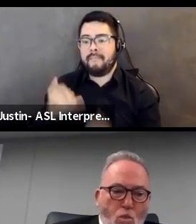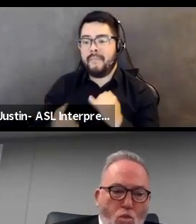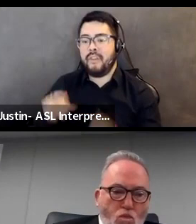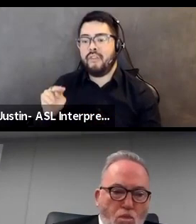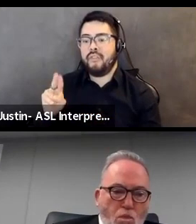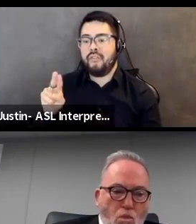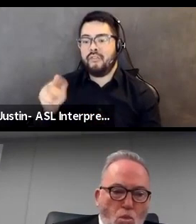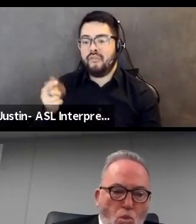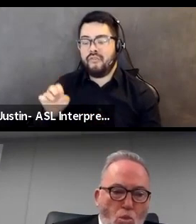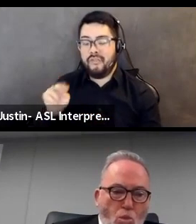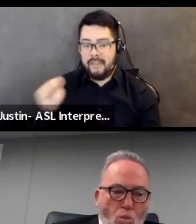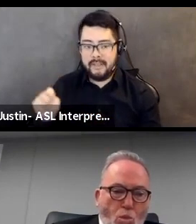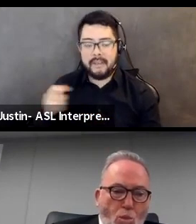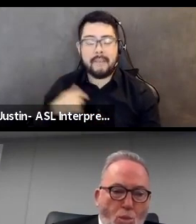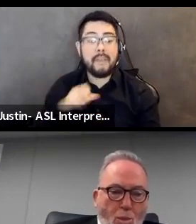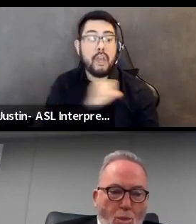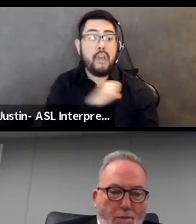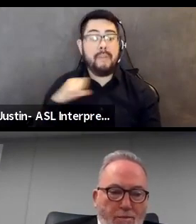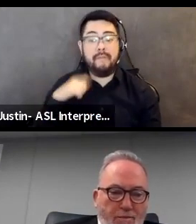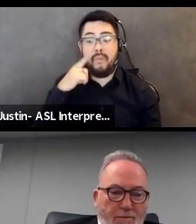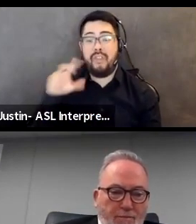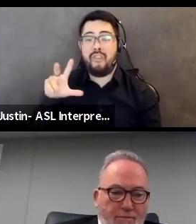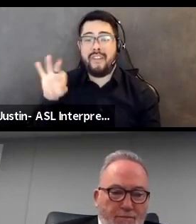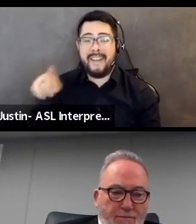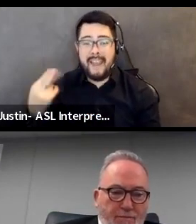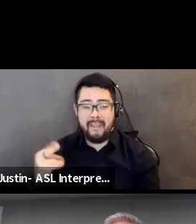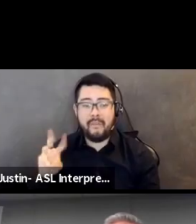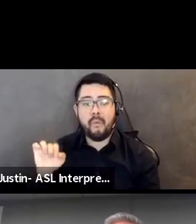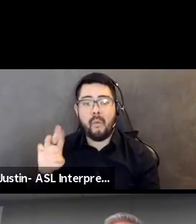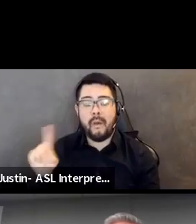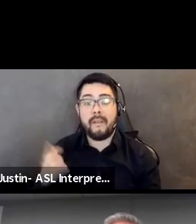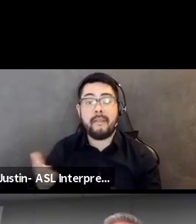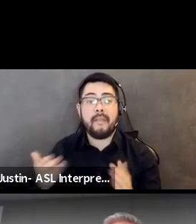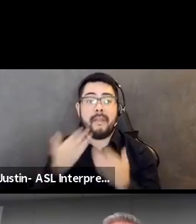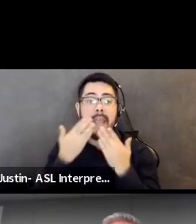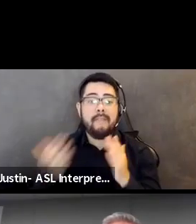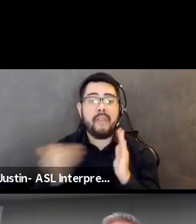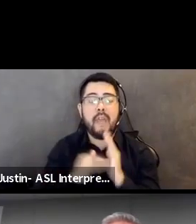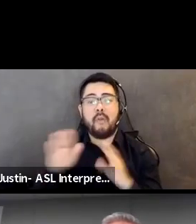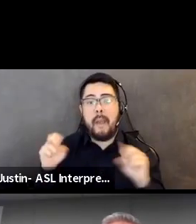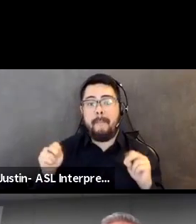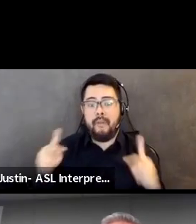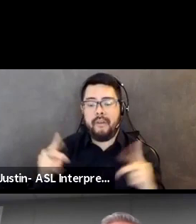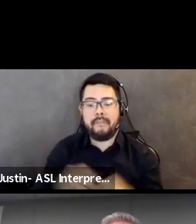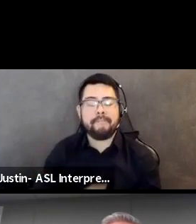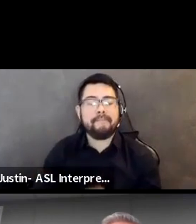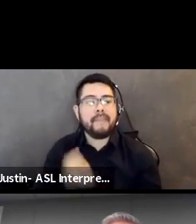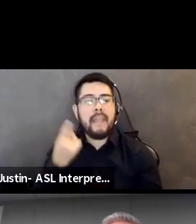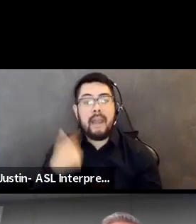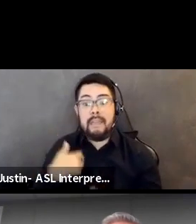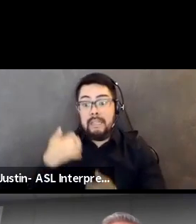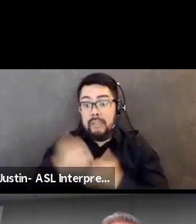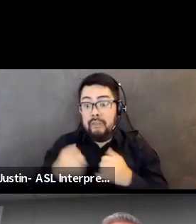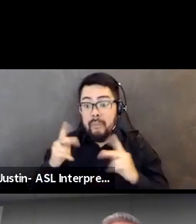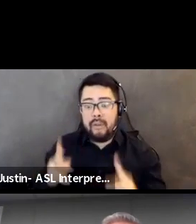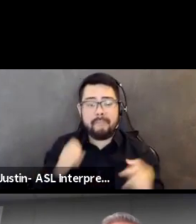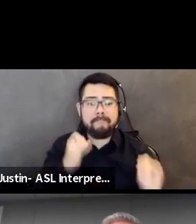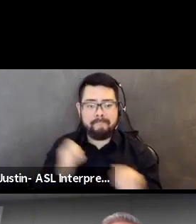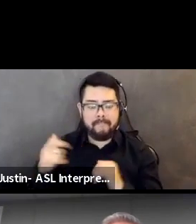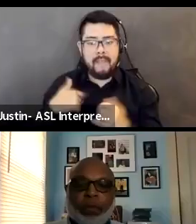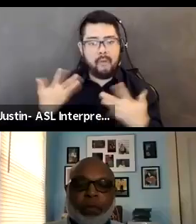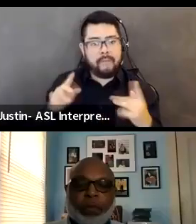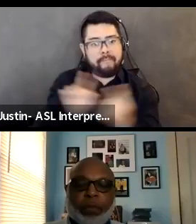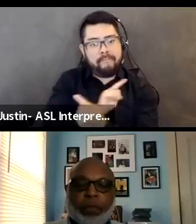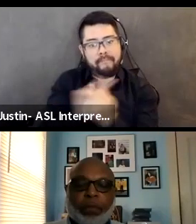39th ward thank you for this opportunity to speak again today while i have spoken to you all individually and at the capital and